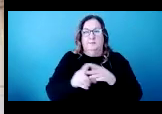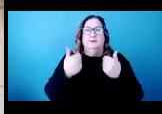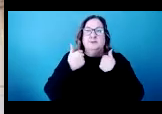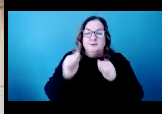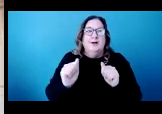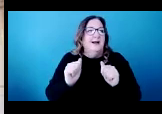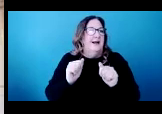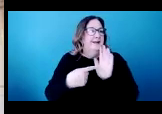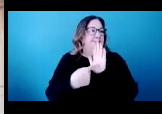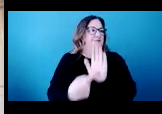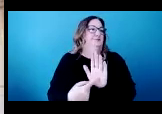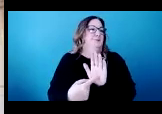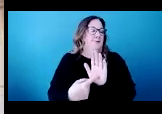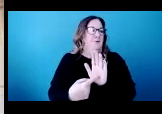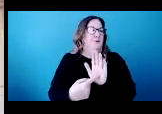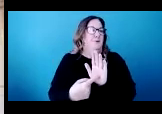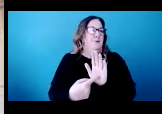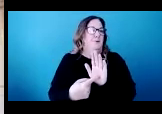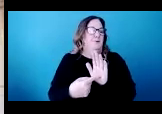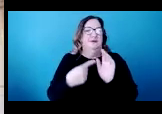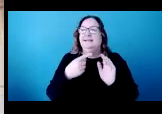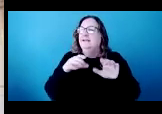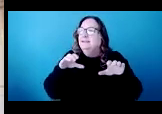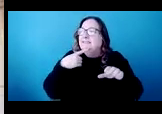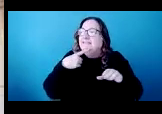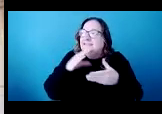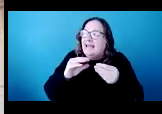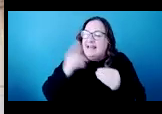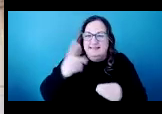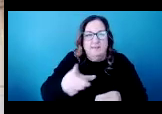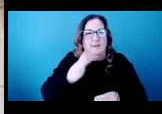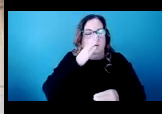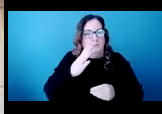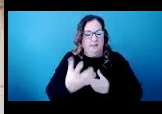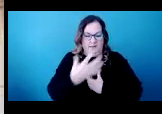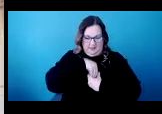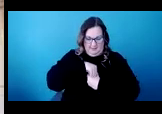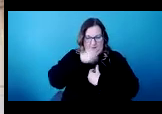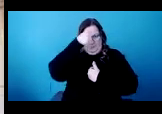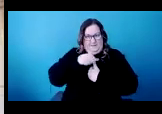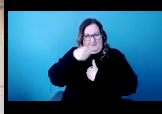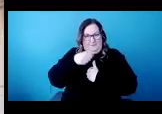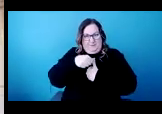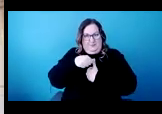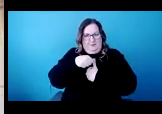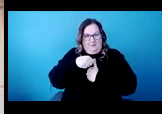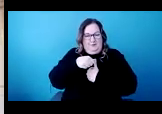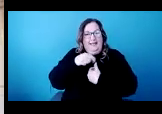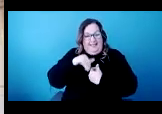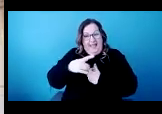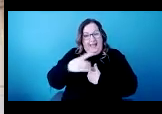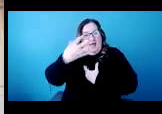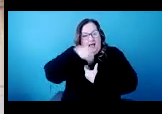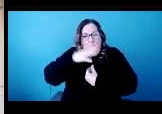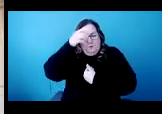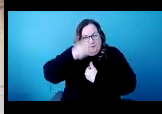just a little idea of what you would like them to keep their eye out for when they're voting this session. And we